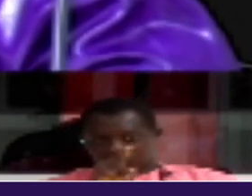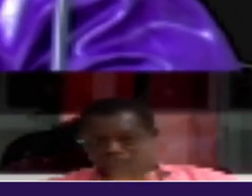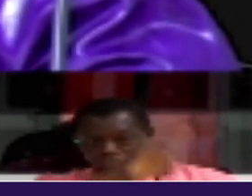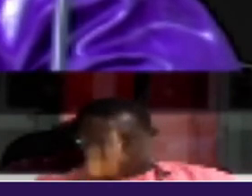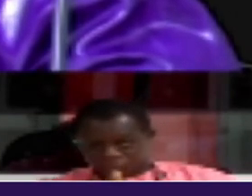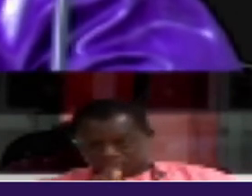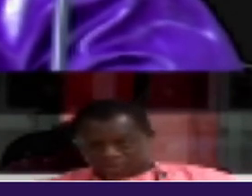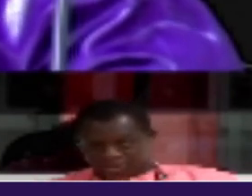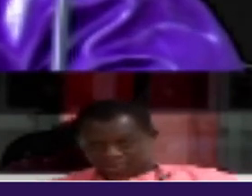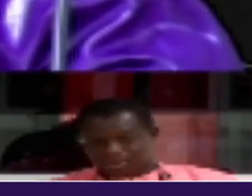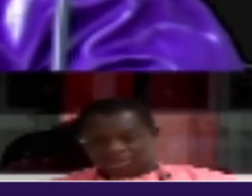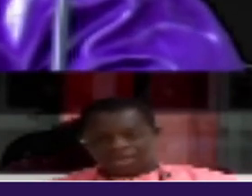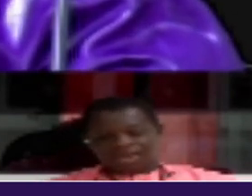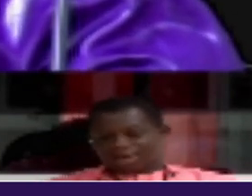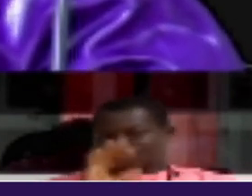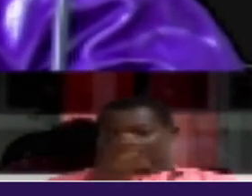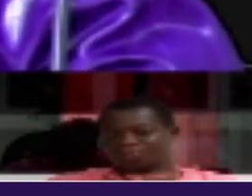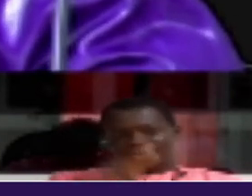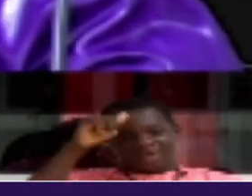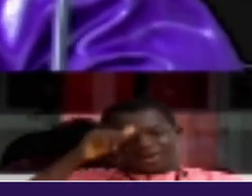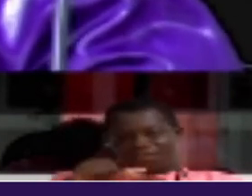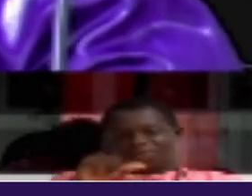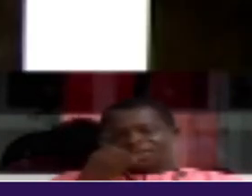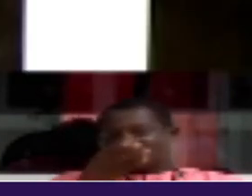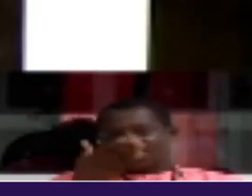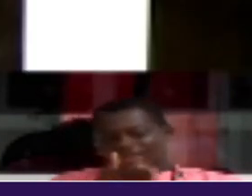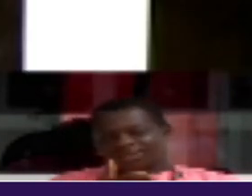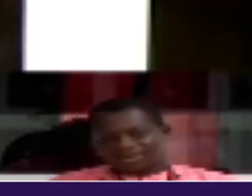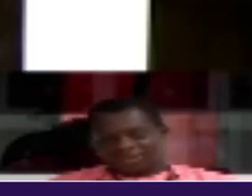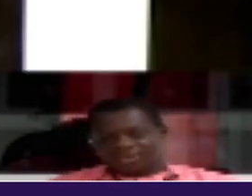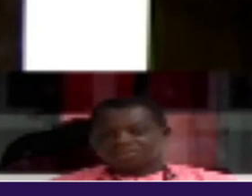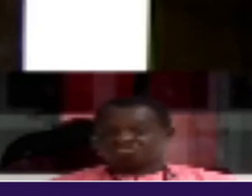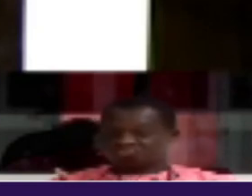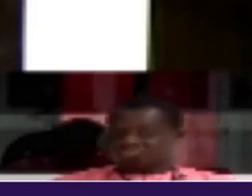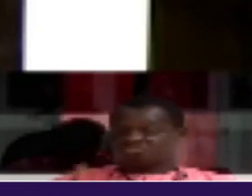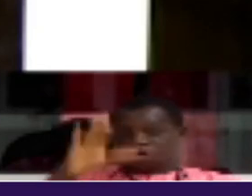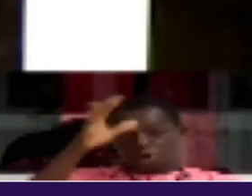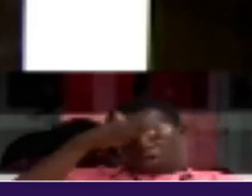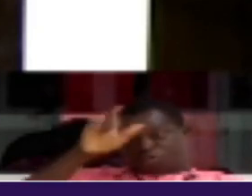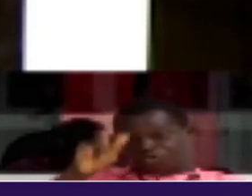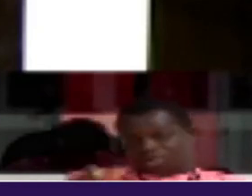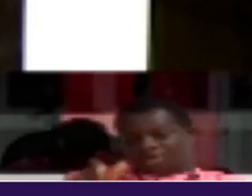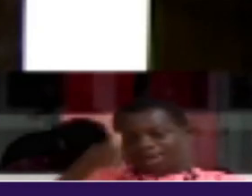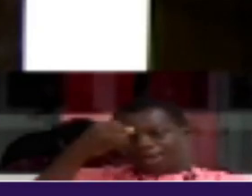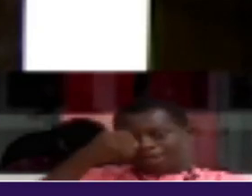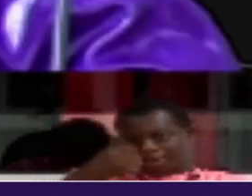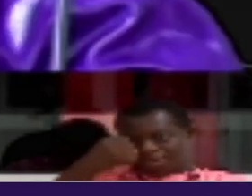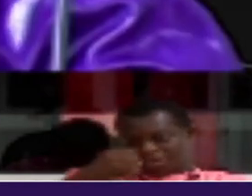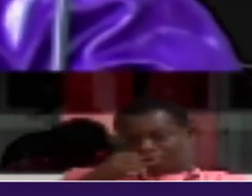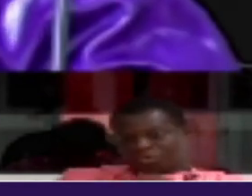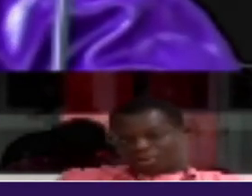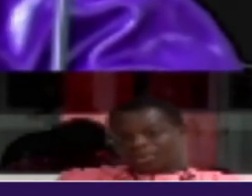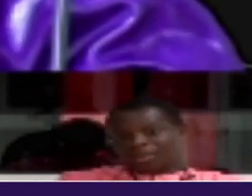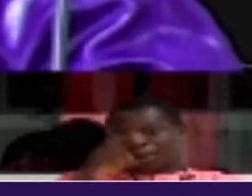specifically. I cannot recall saying that. You cannot recall saying that. Yeah. Well, the commissioners would make up their